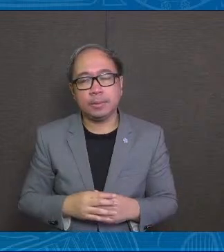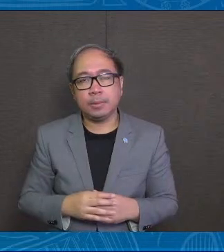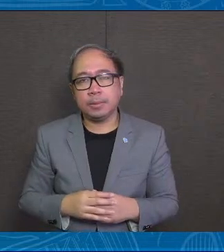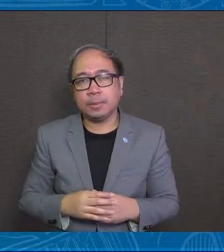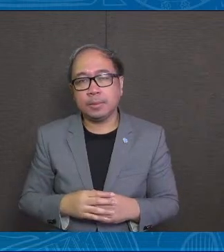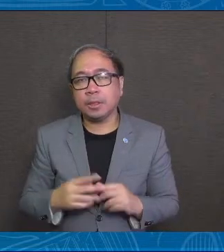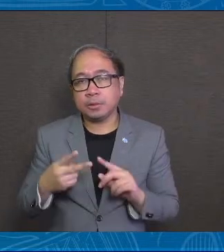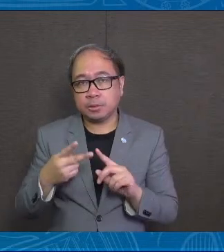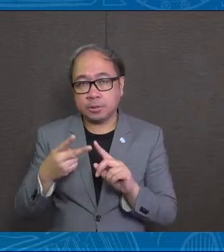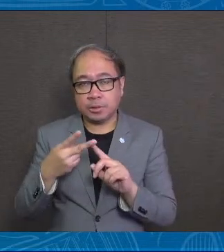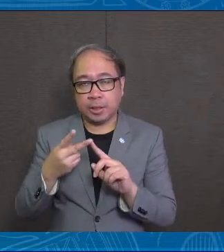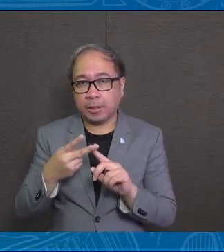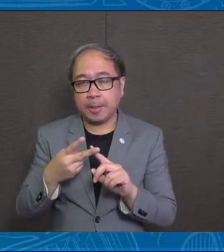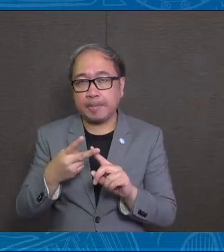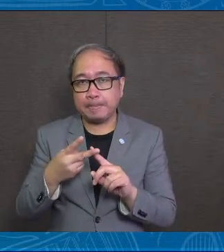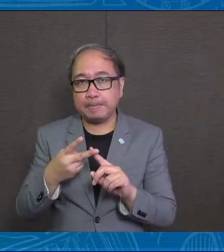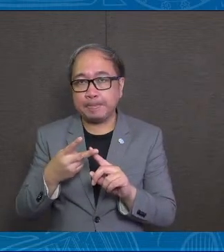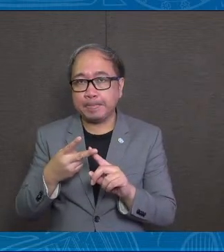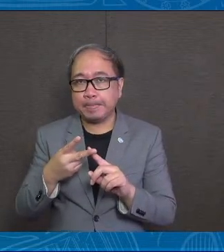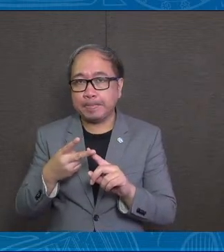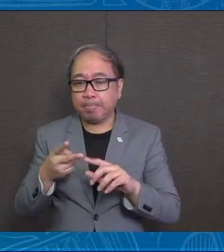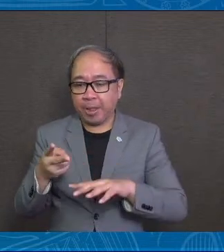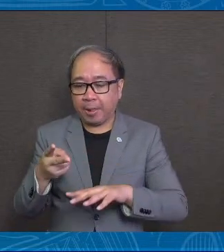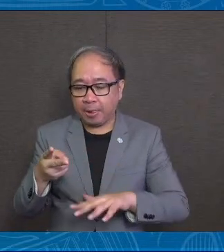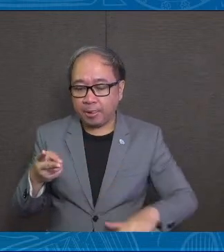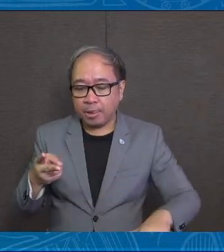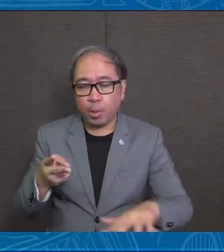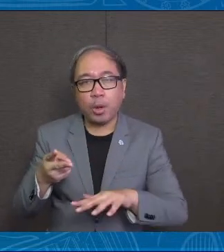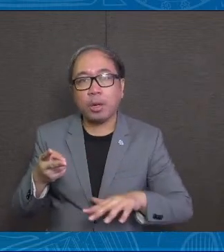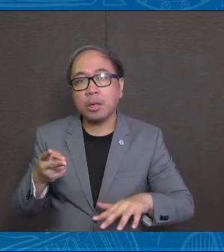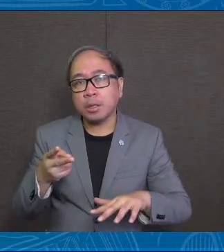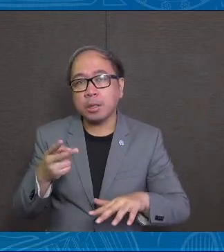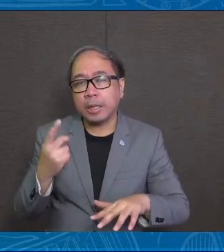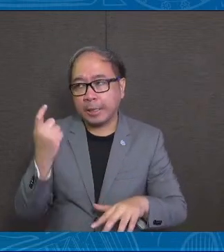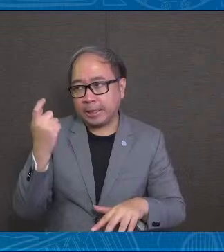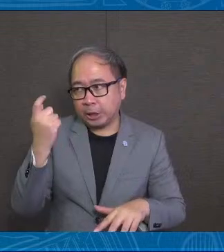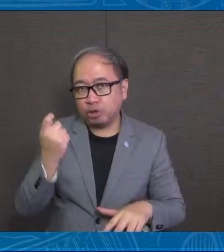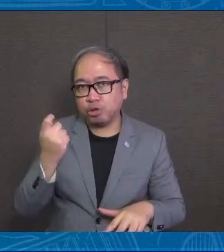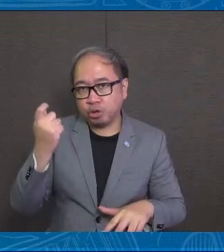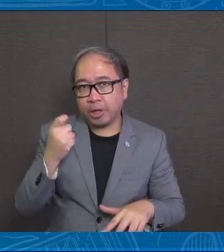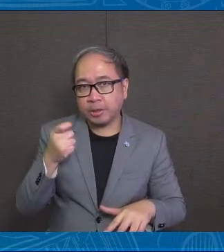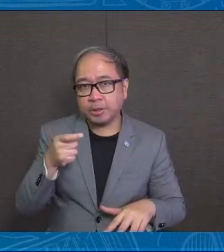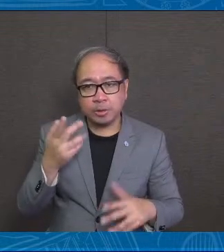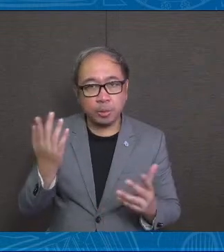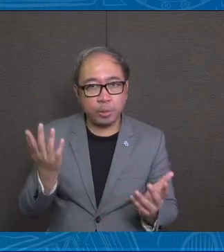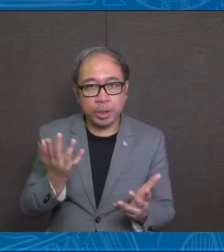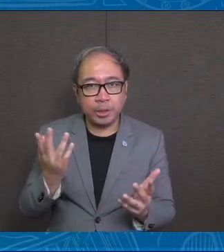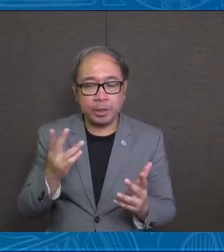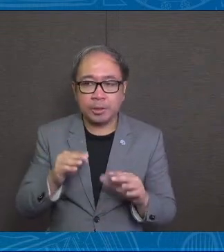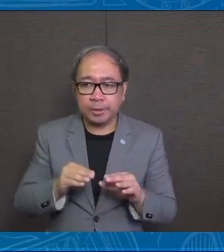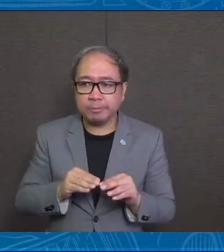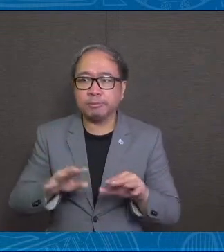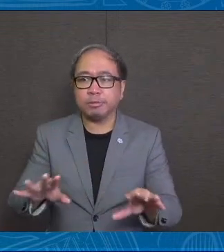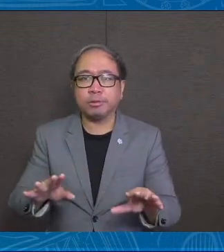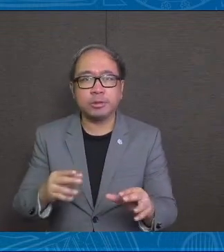develop our local insurance market and bond market to be alternative